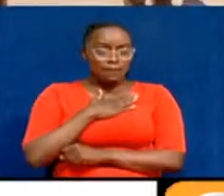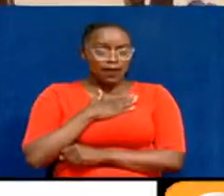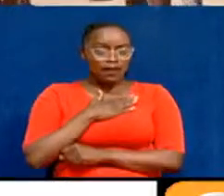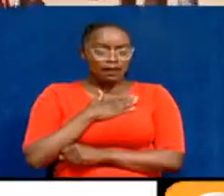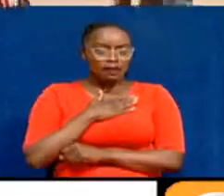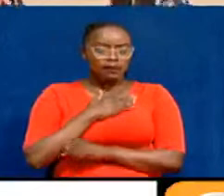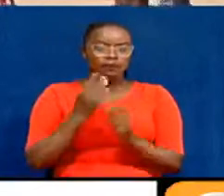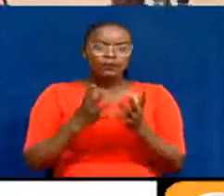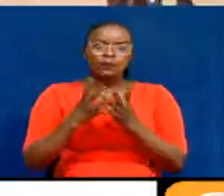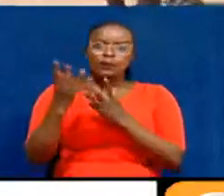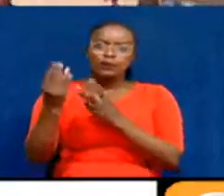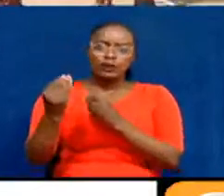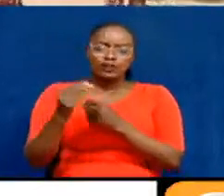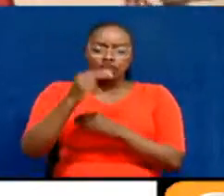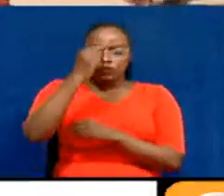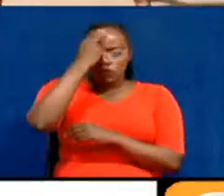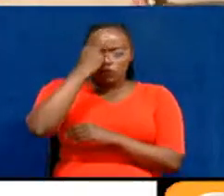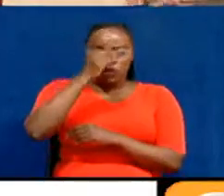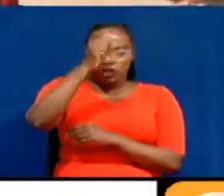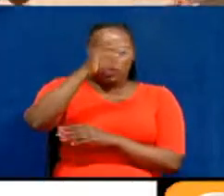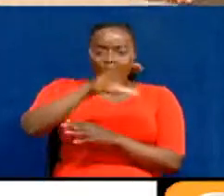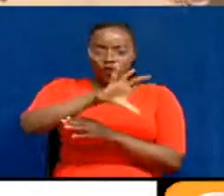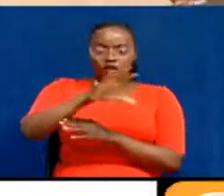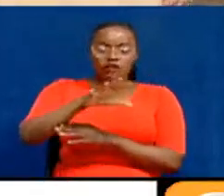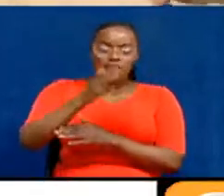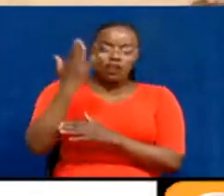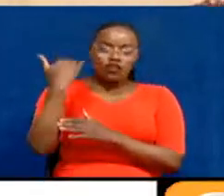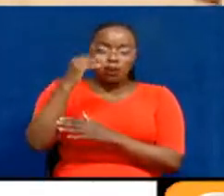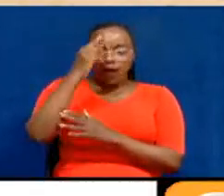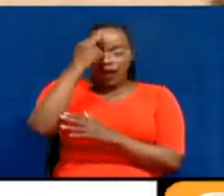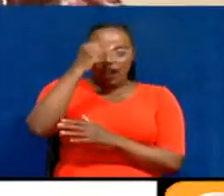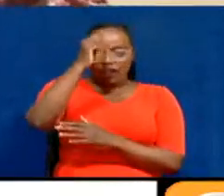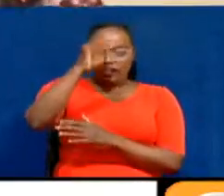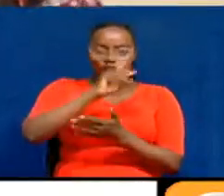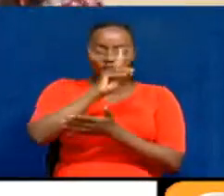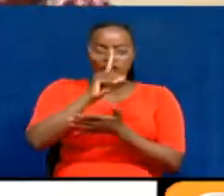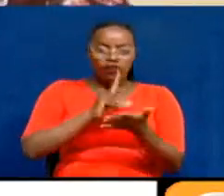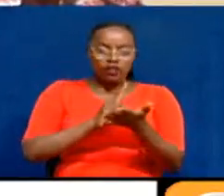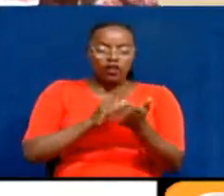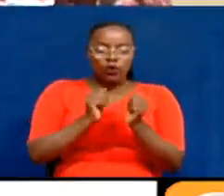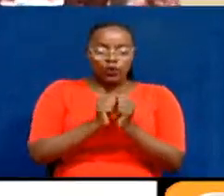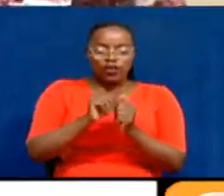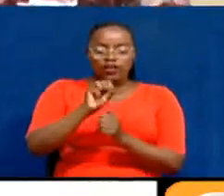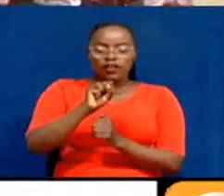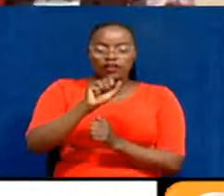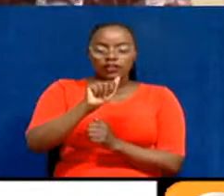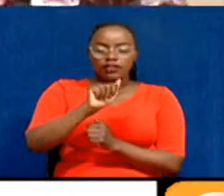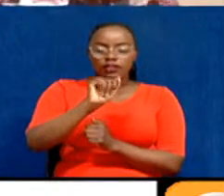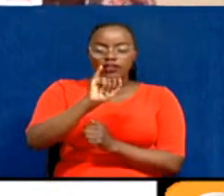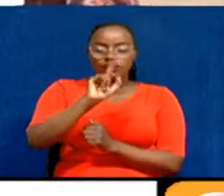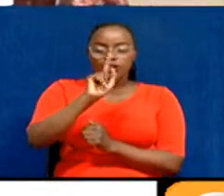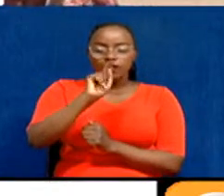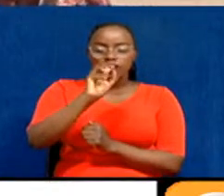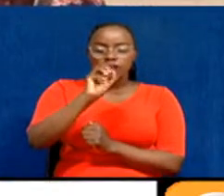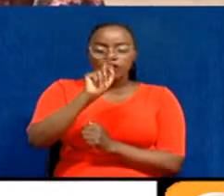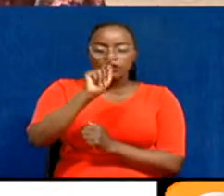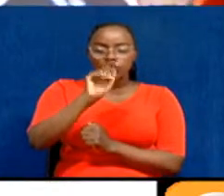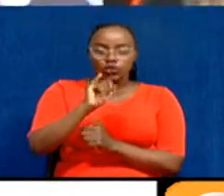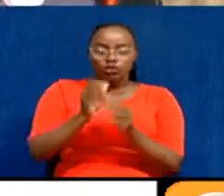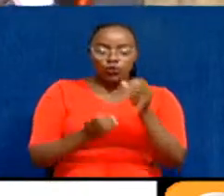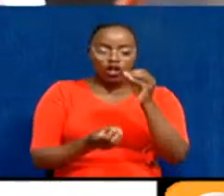we went to Kajiado County, then Kajiado District, with Professor George Saitoti. He had gone to